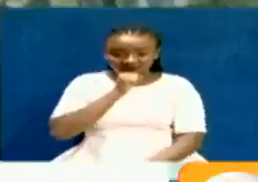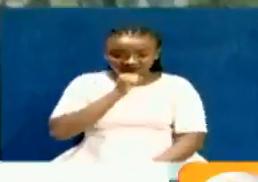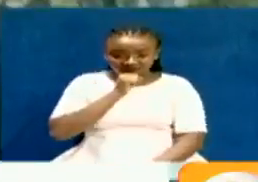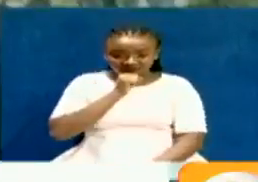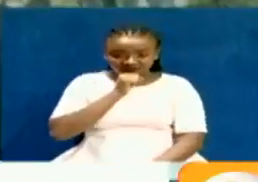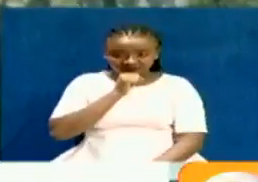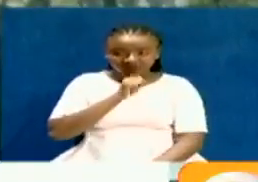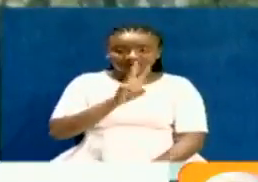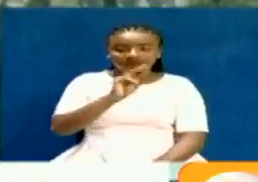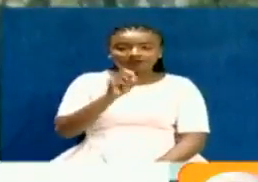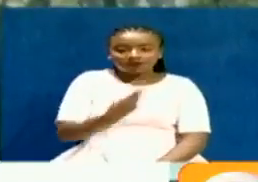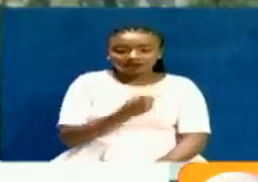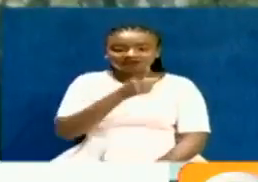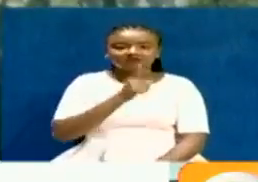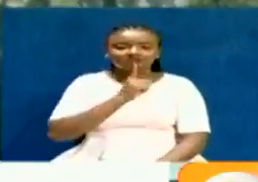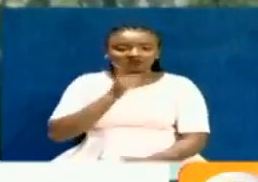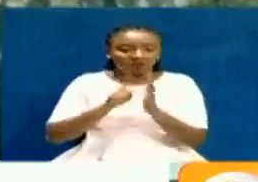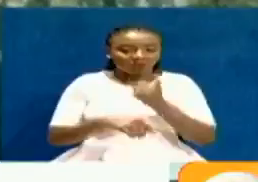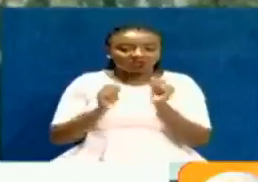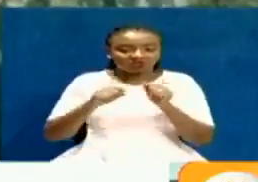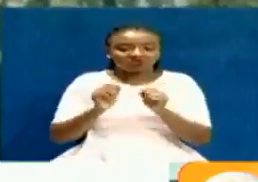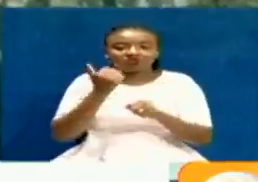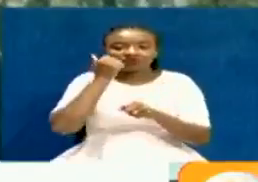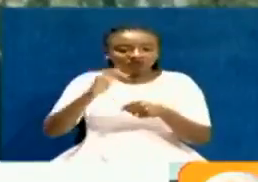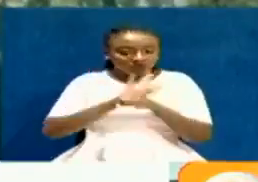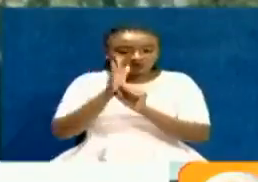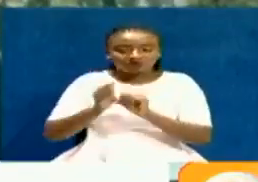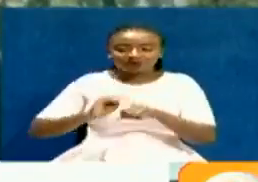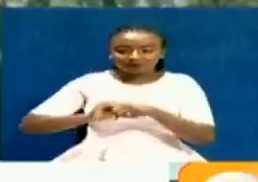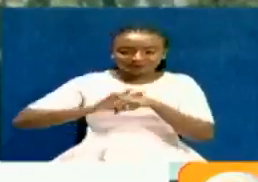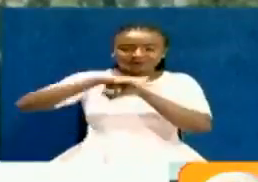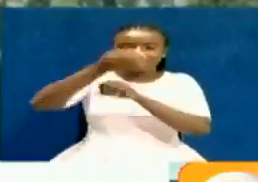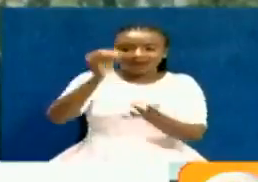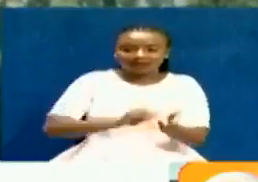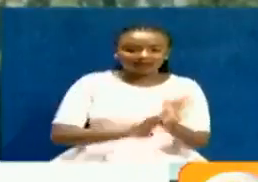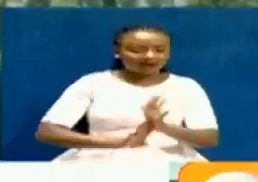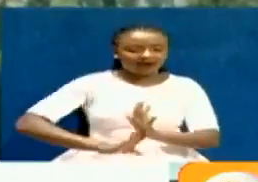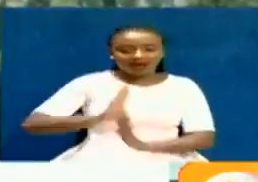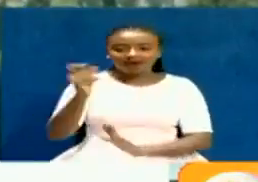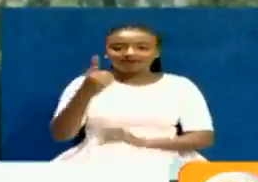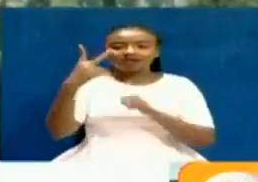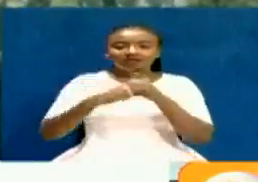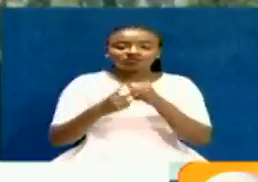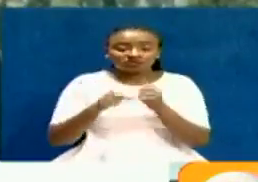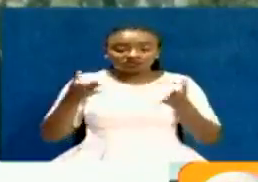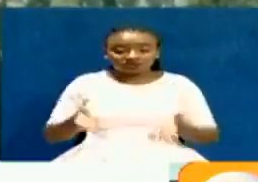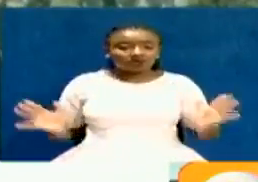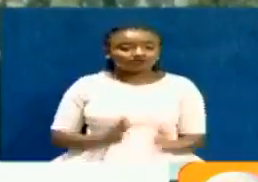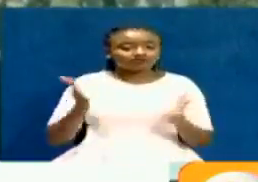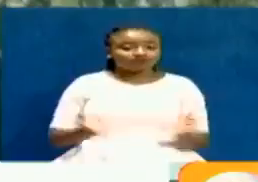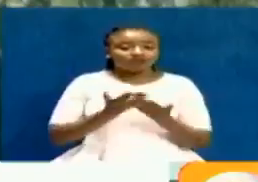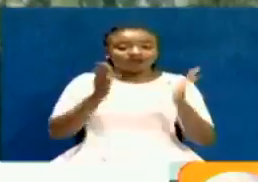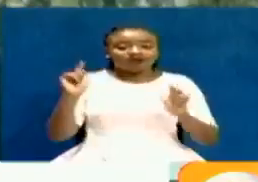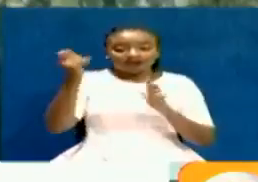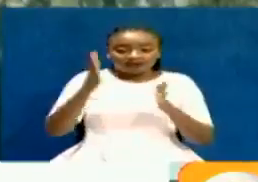2,950. The Ministry of Health projects another COVID-19 peak in the month of July, further urging Kenyans to